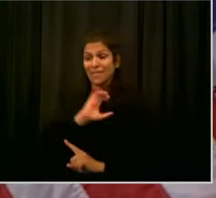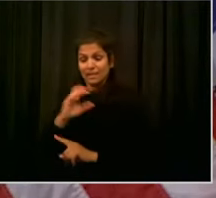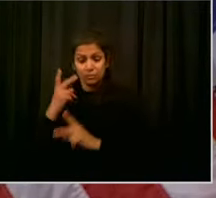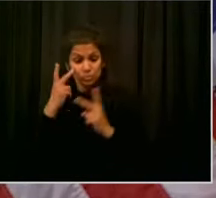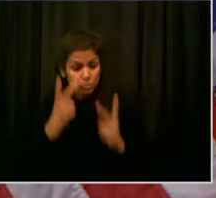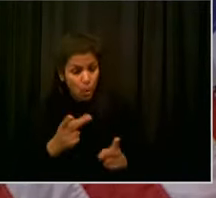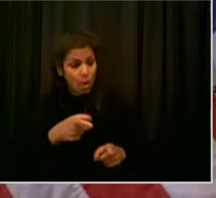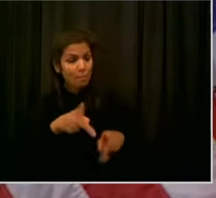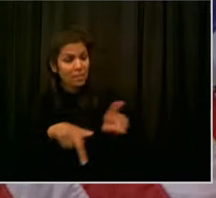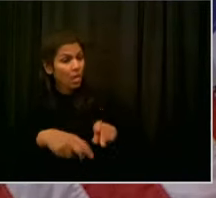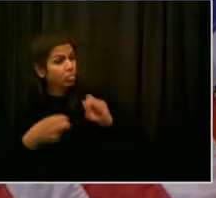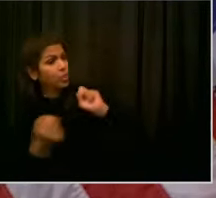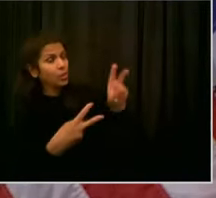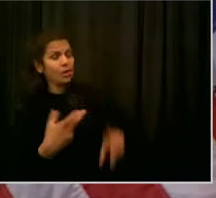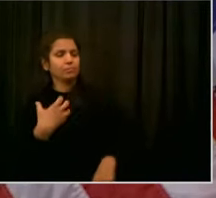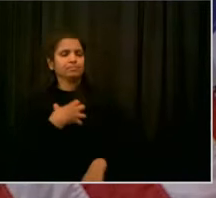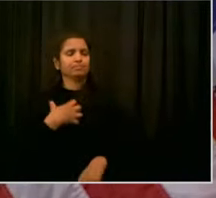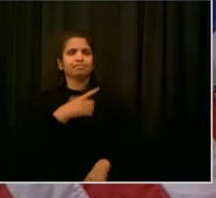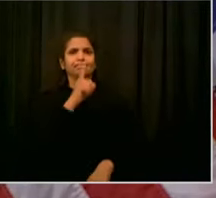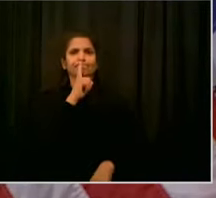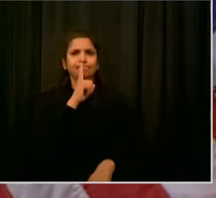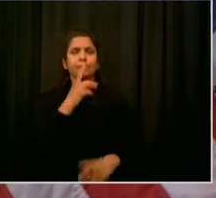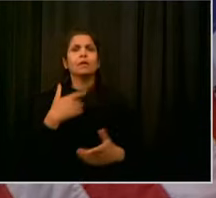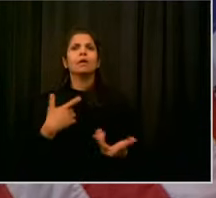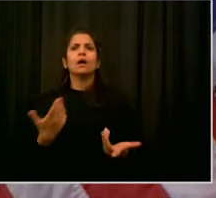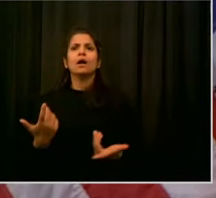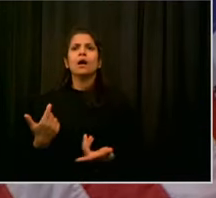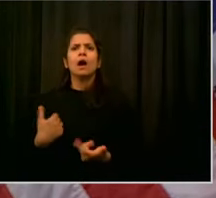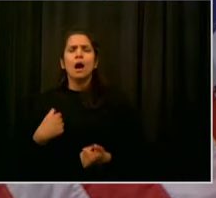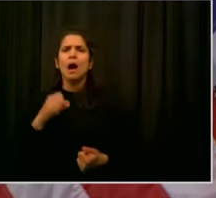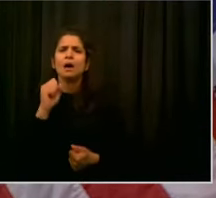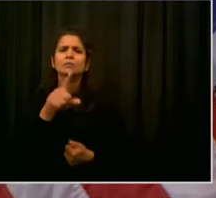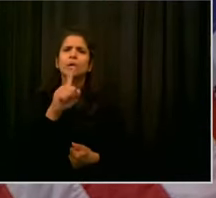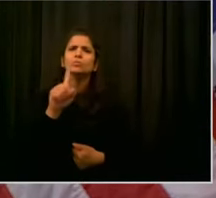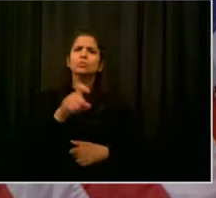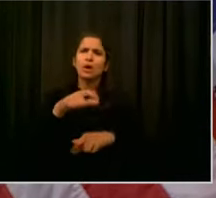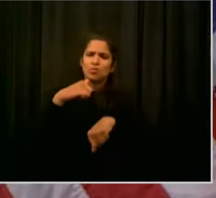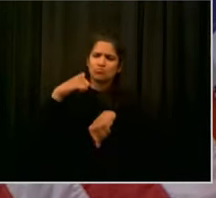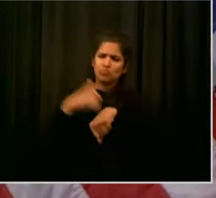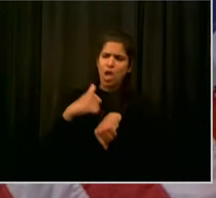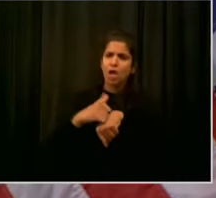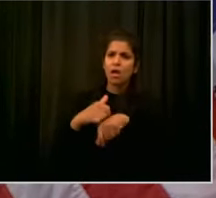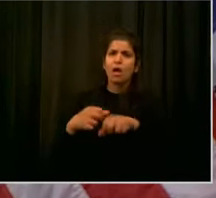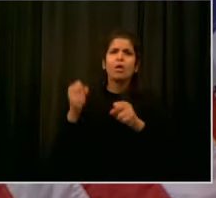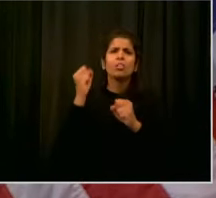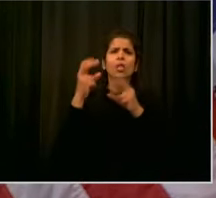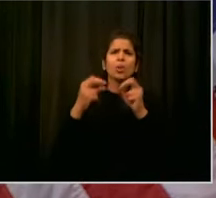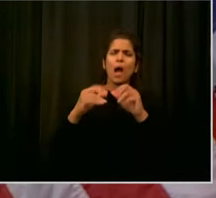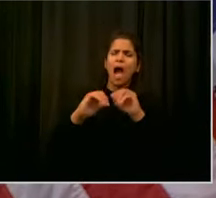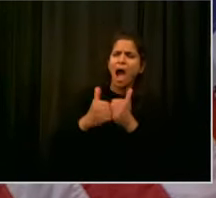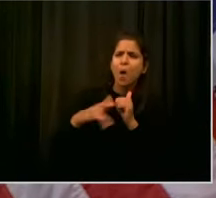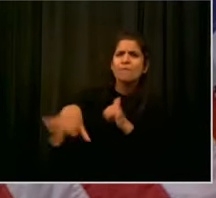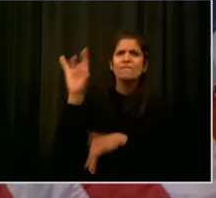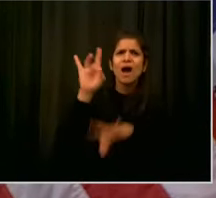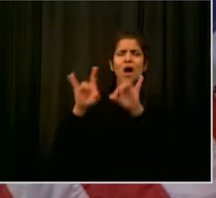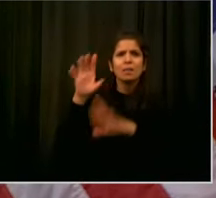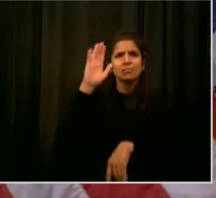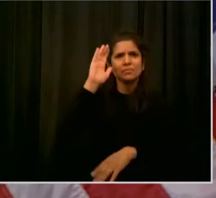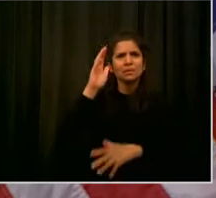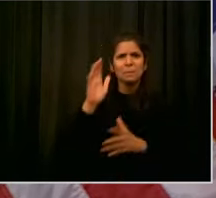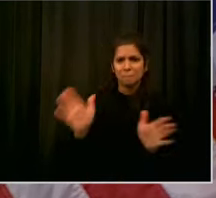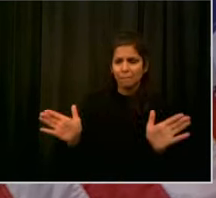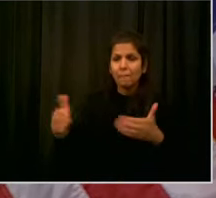who might have left these rocks around. That's number one. What's the story with these containers